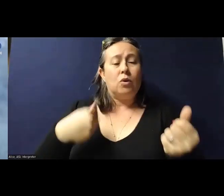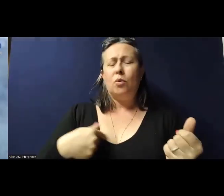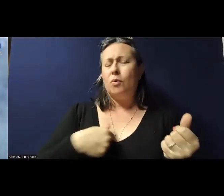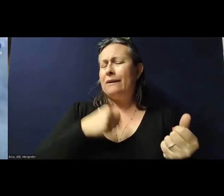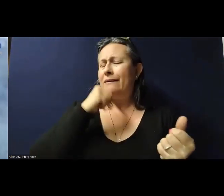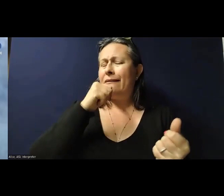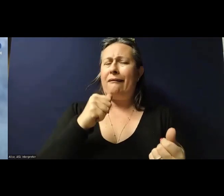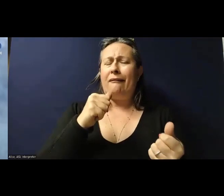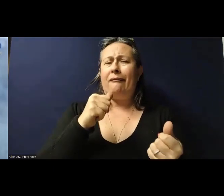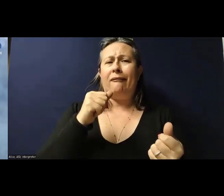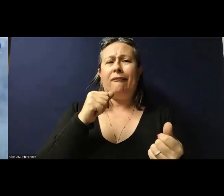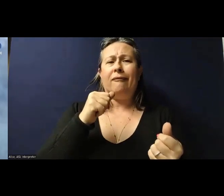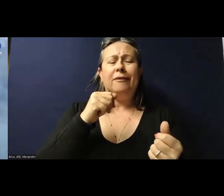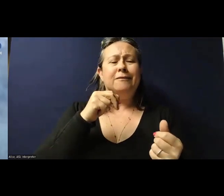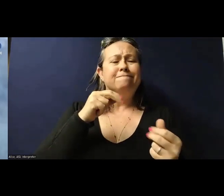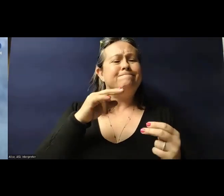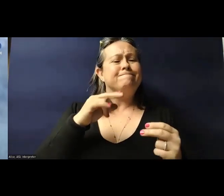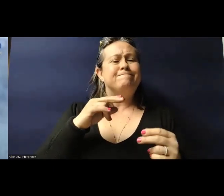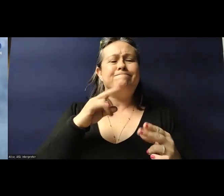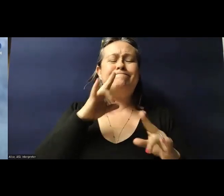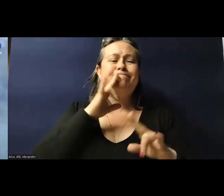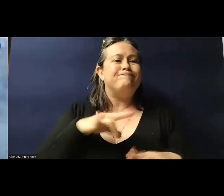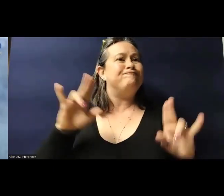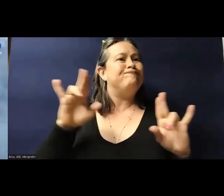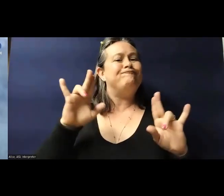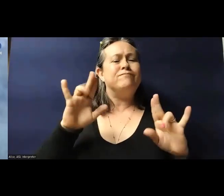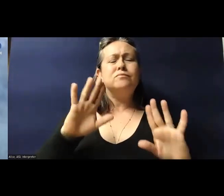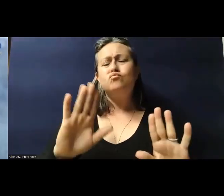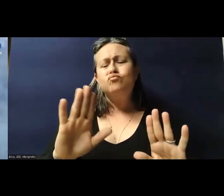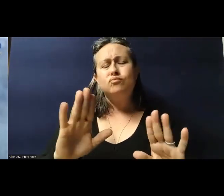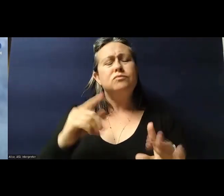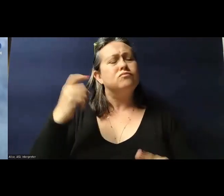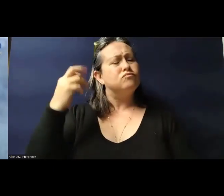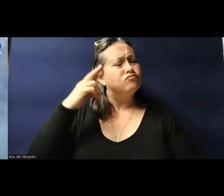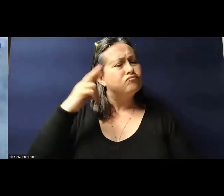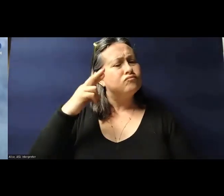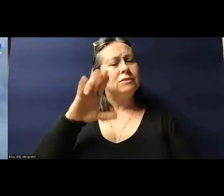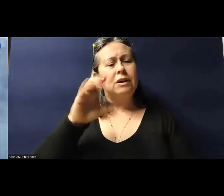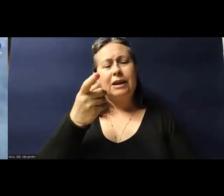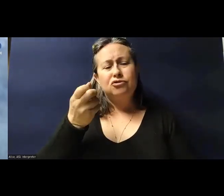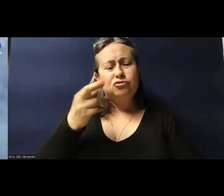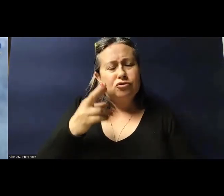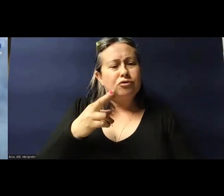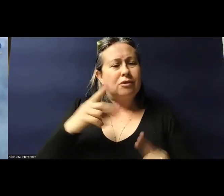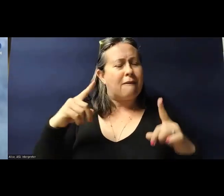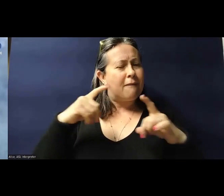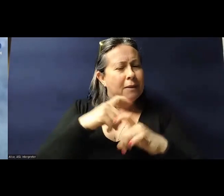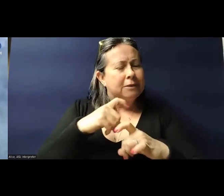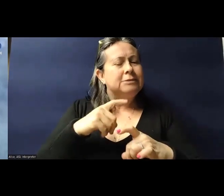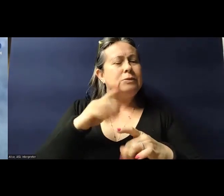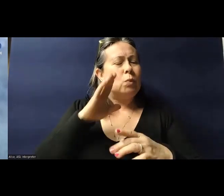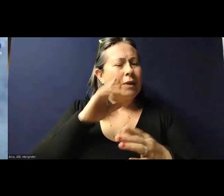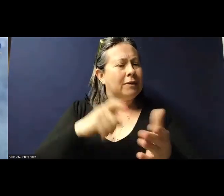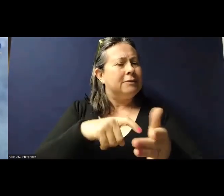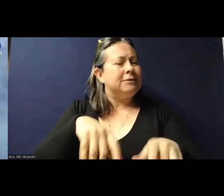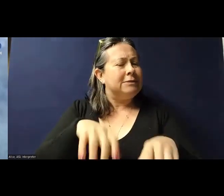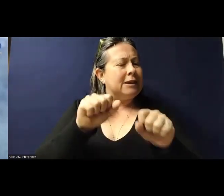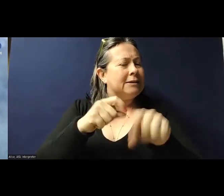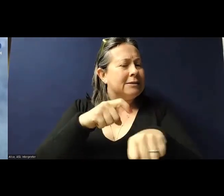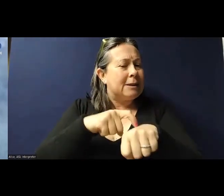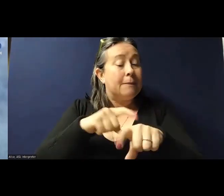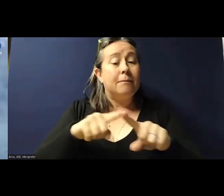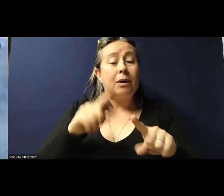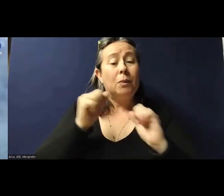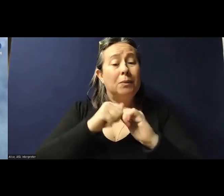We recognize the issue is complex and may take some time, but we do believe that with this new resource, we may be able